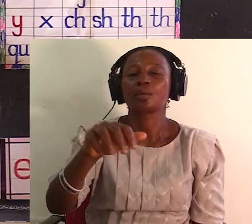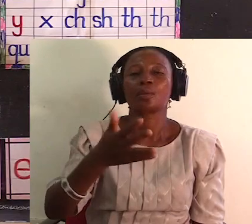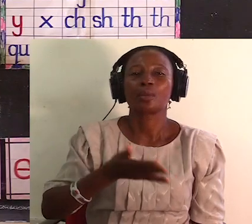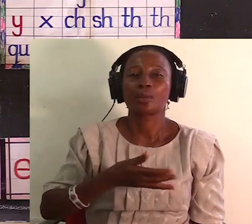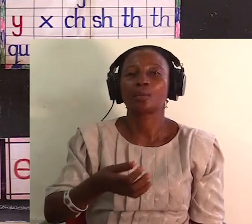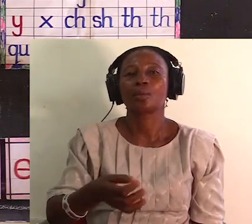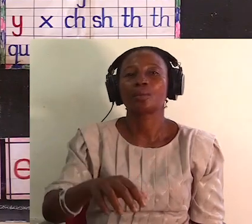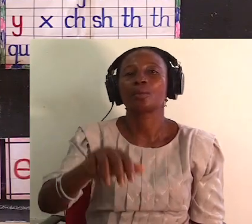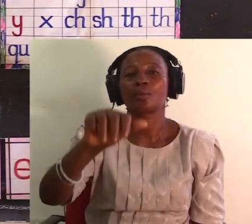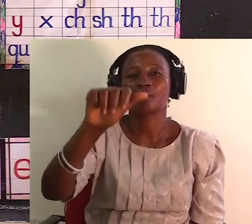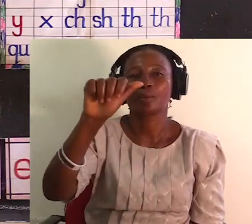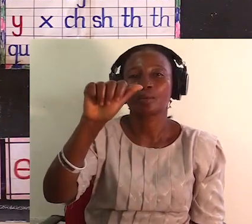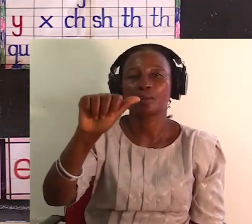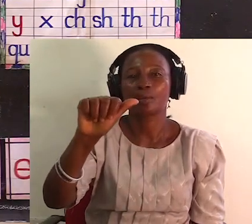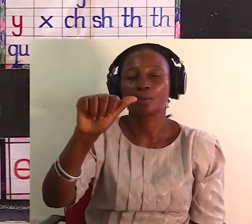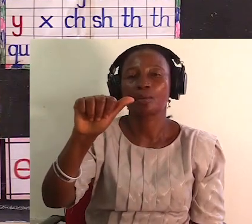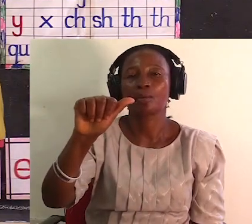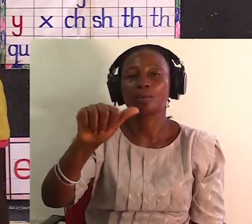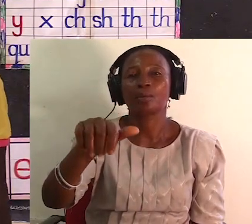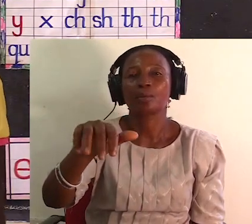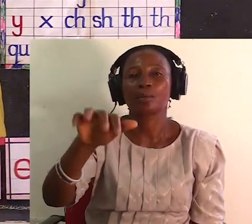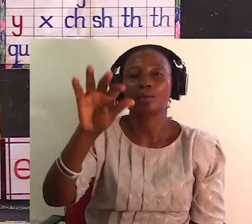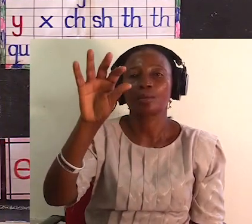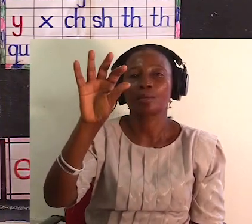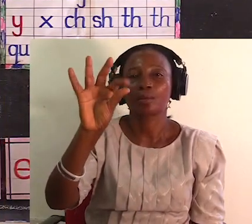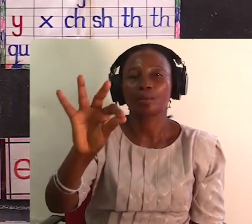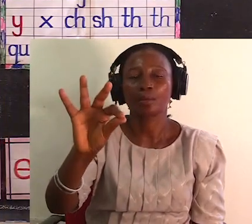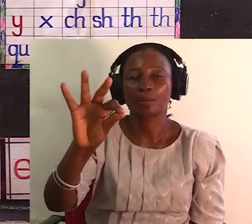T, and R. You are left with 3 boxes.